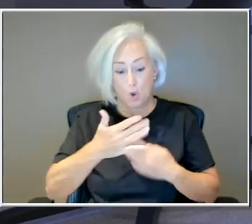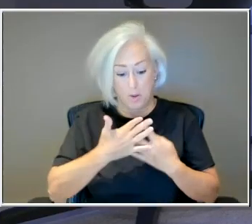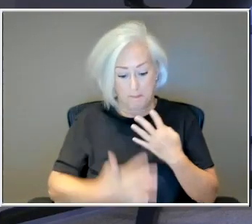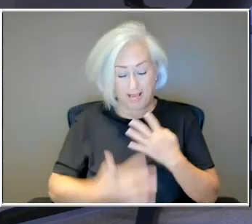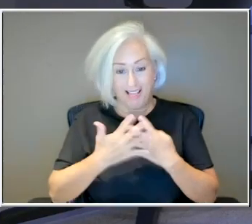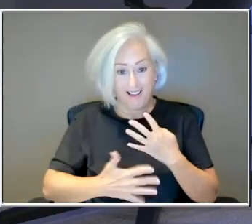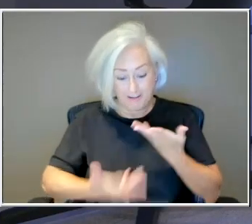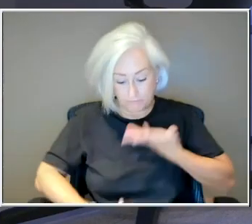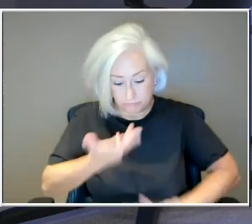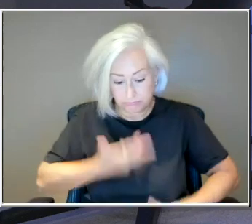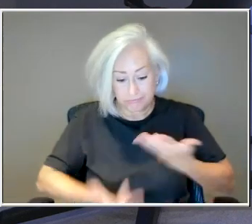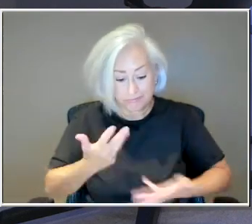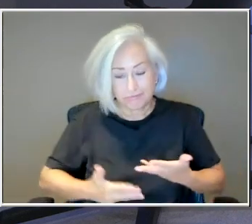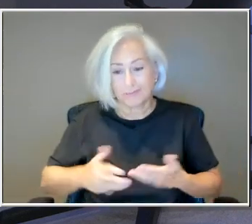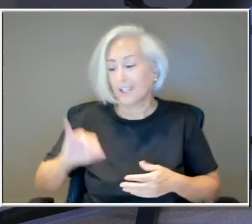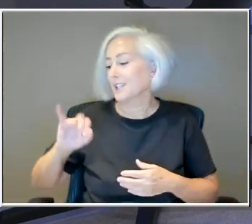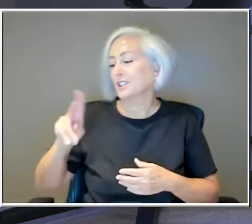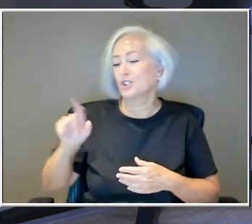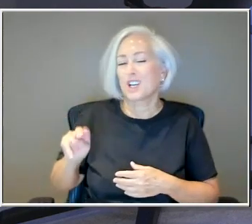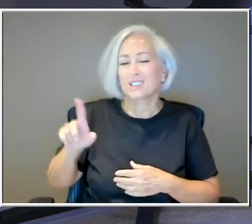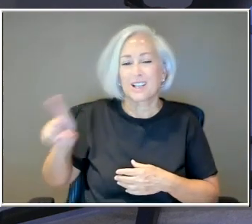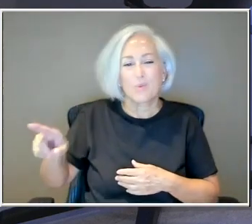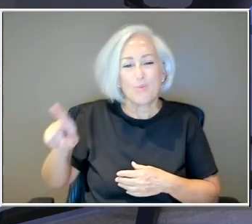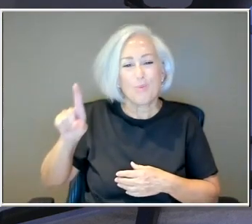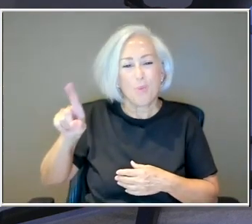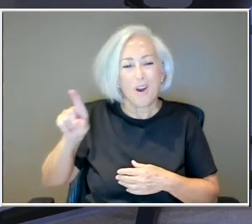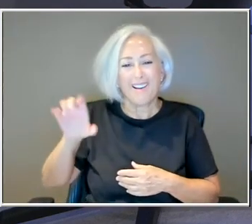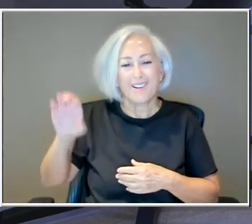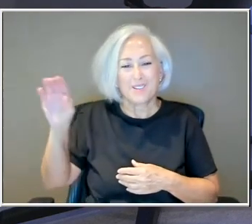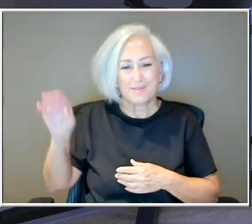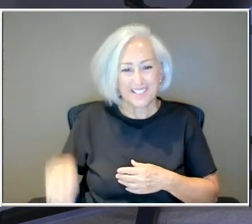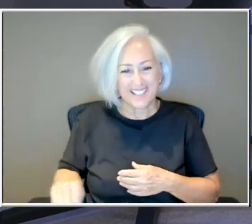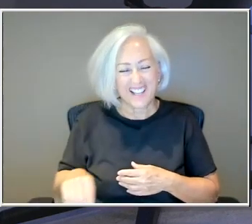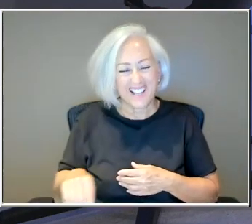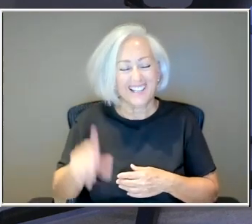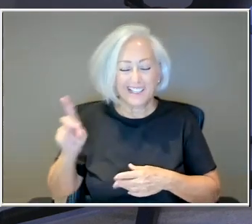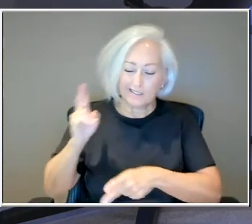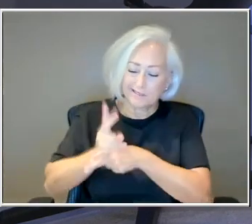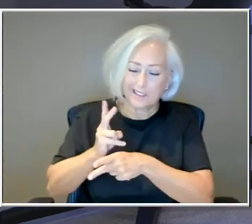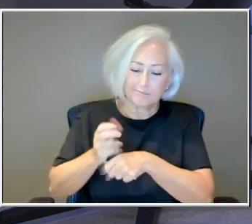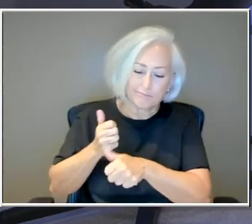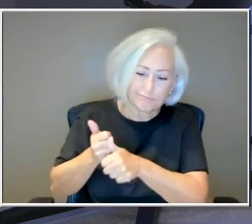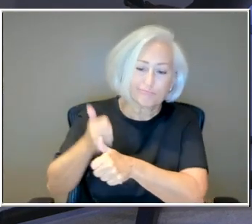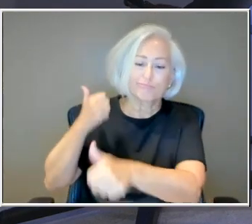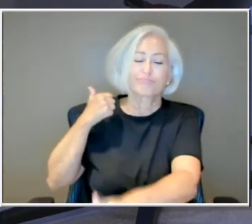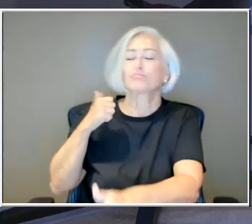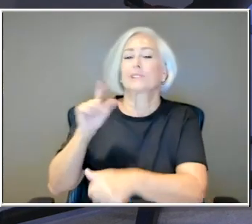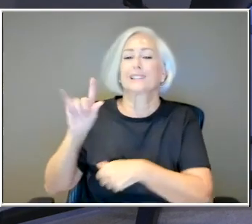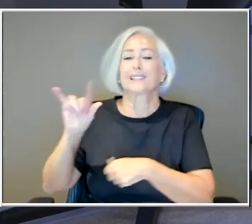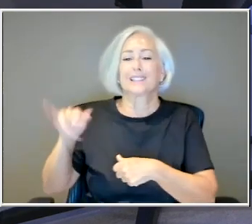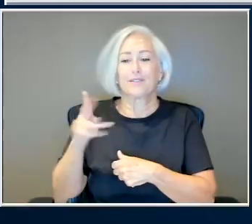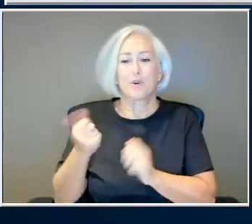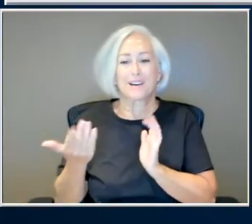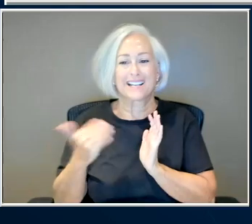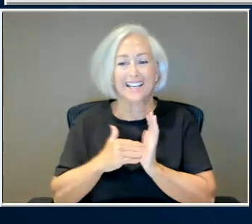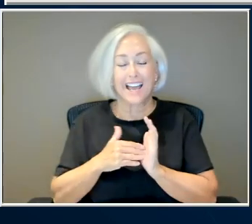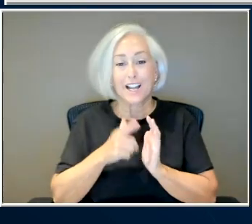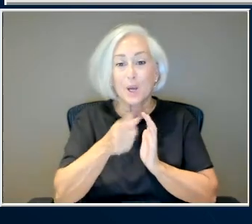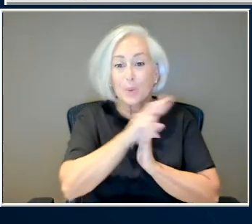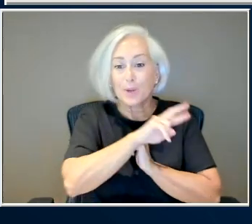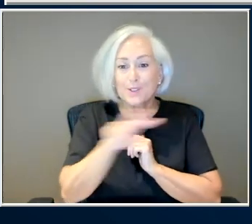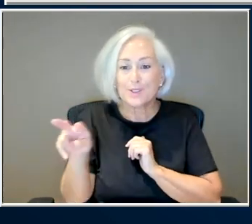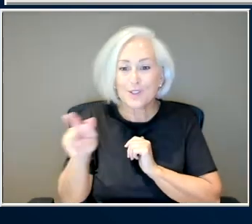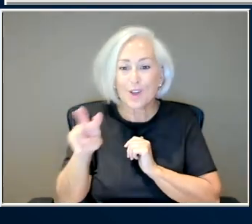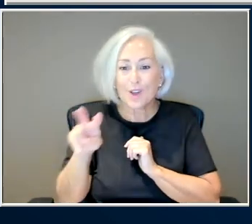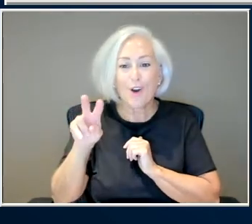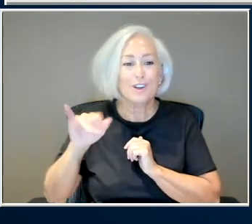lymphoma away. Well, and you said when you saw Justin this morning on the screen, before we started the program. You said, it's just crazy. I walk around,